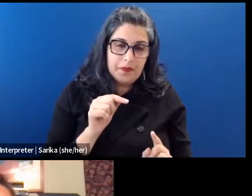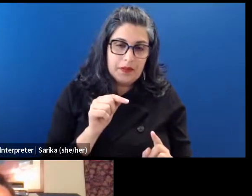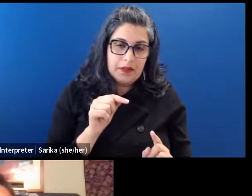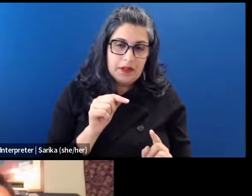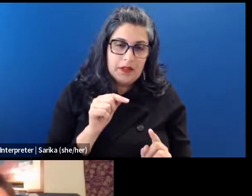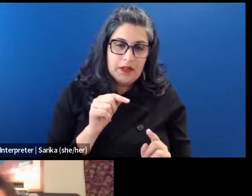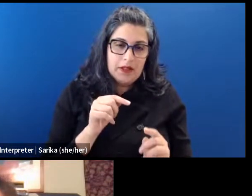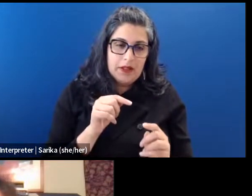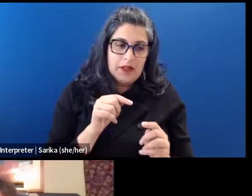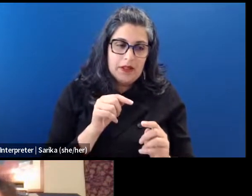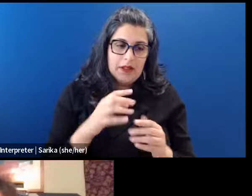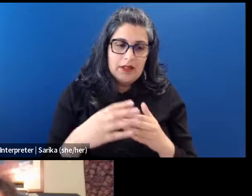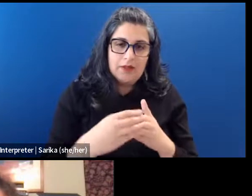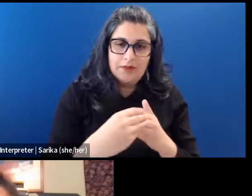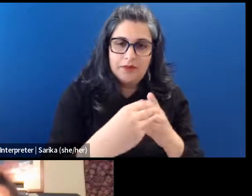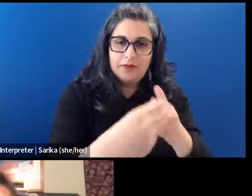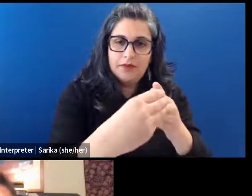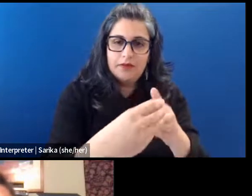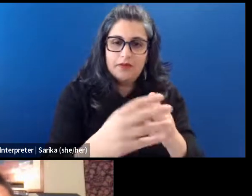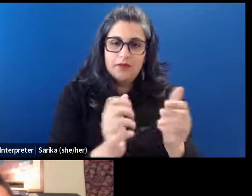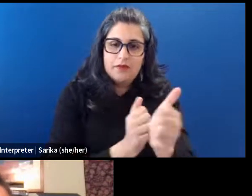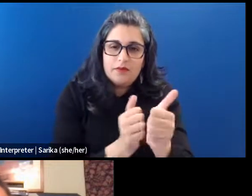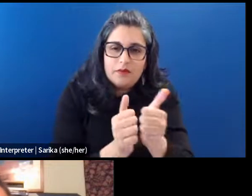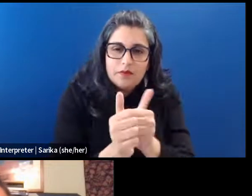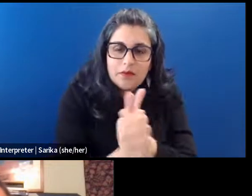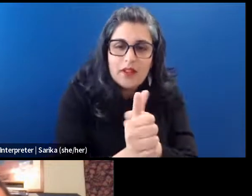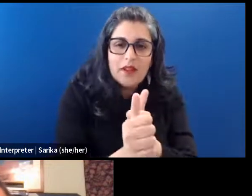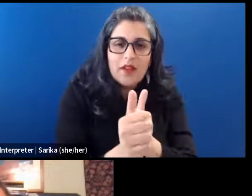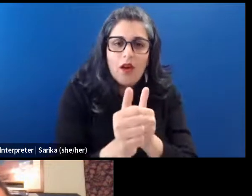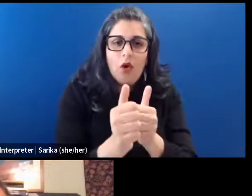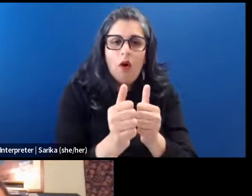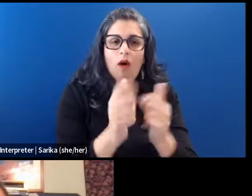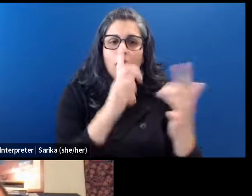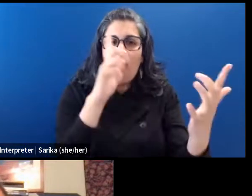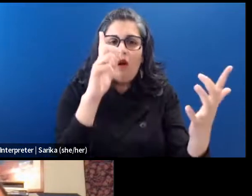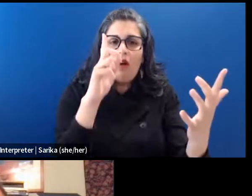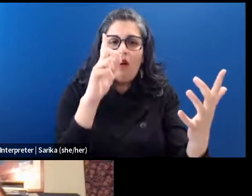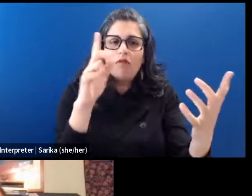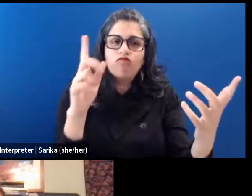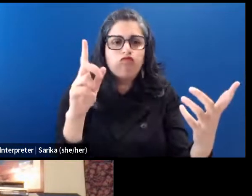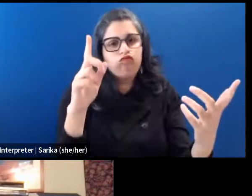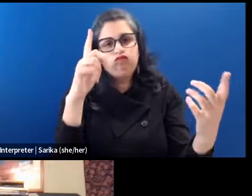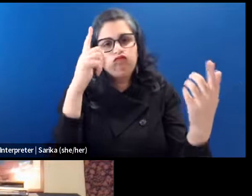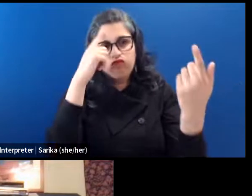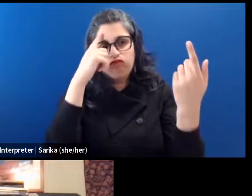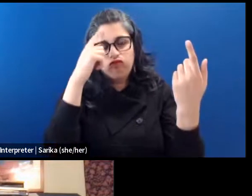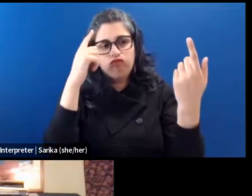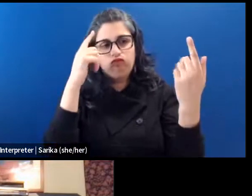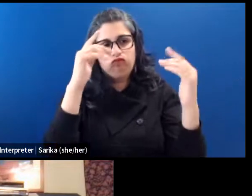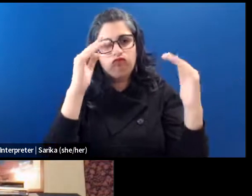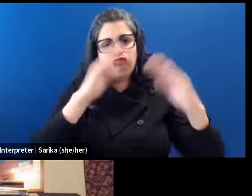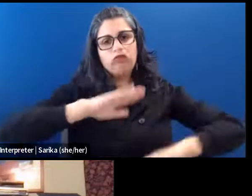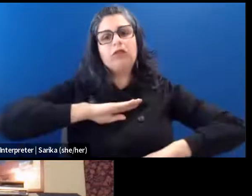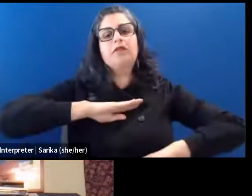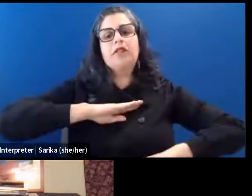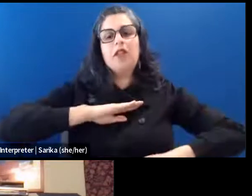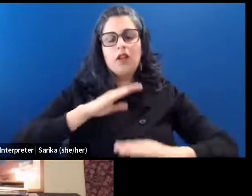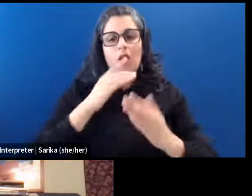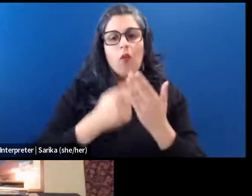furthering, if not almost, I would say, a fulfillment of what we are taught in the